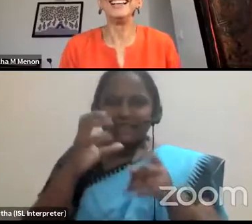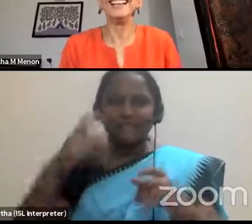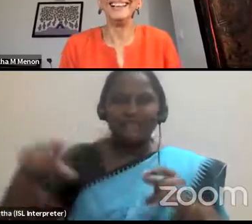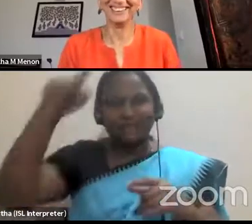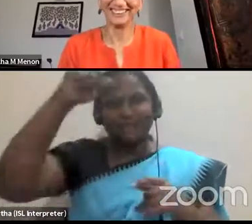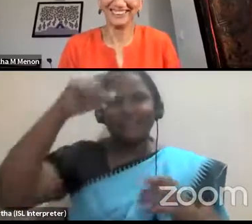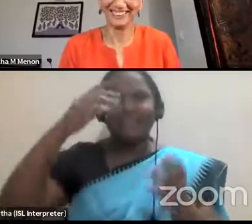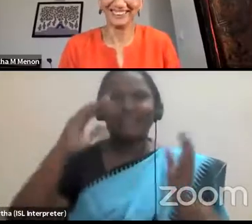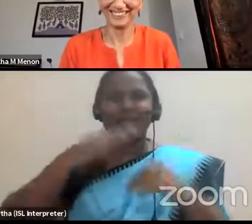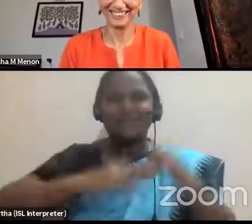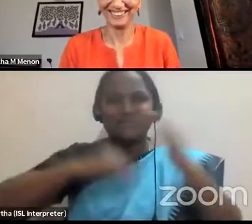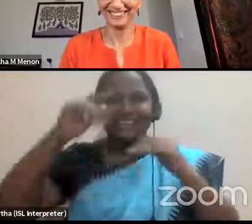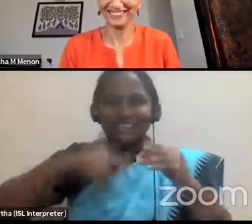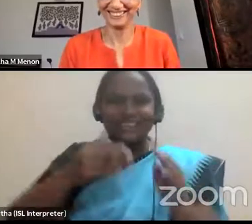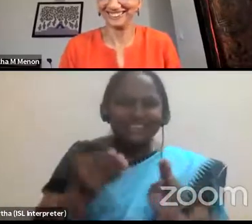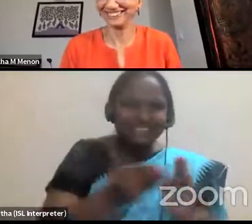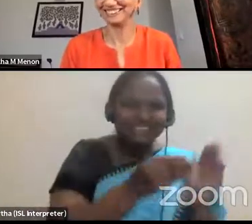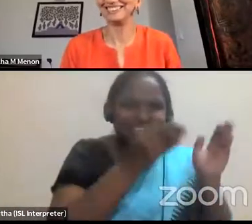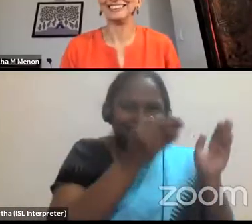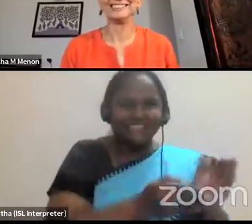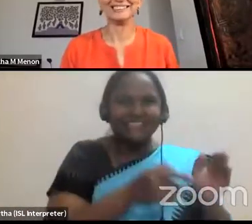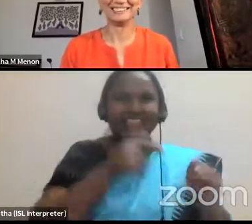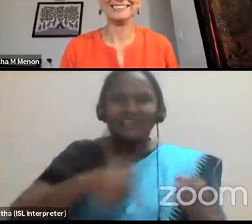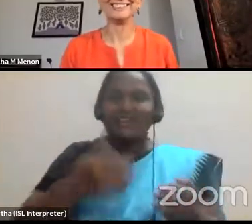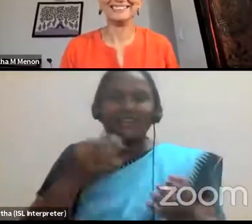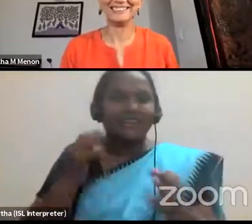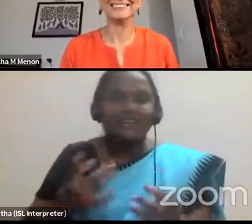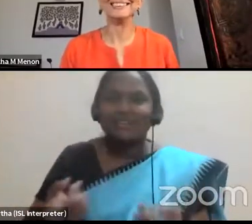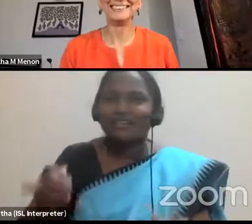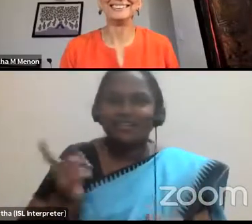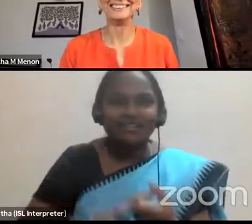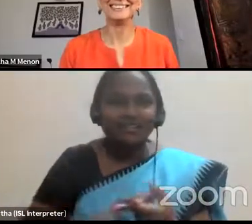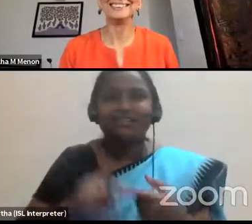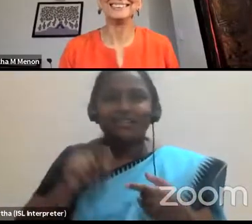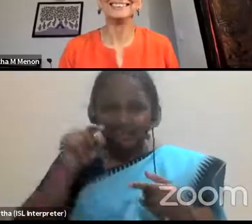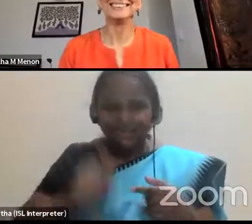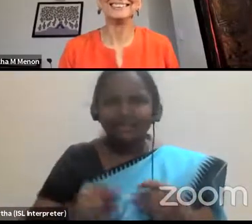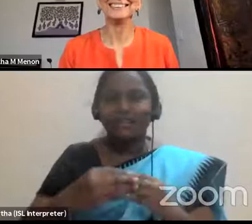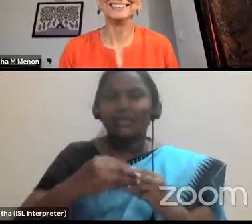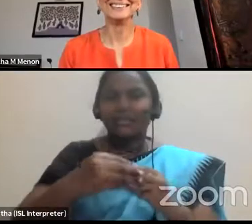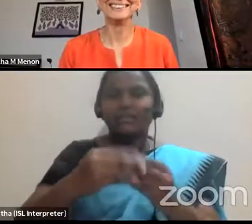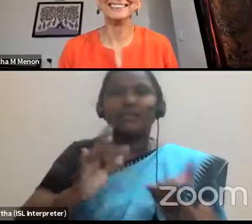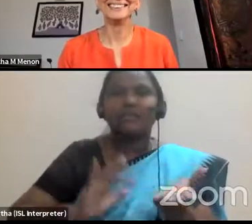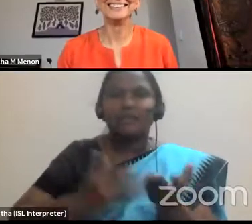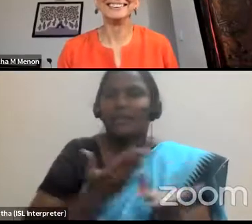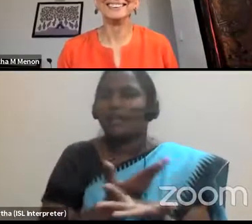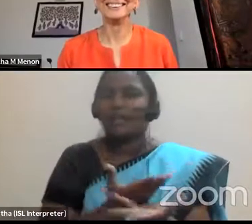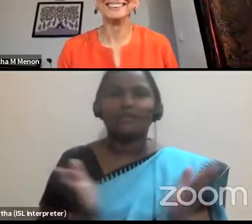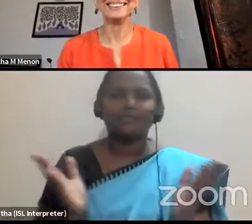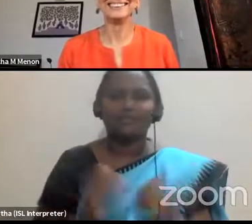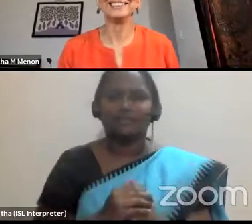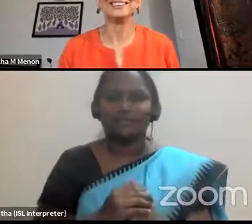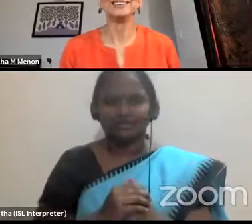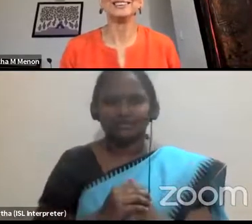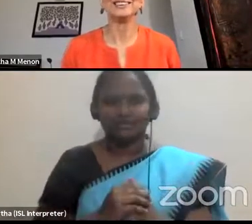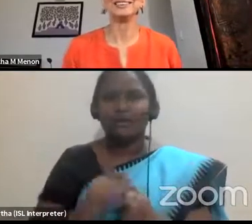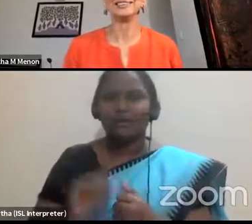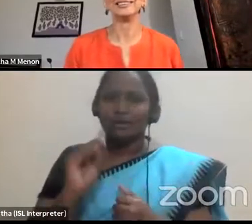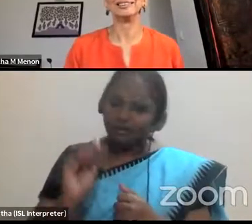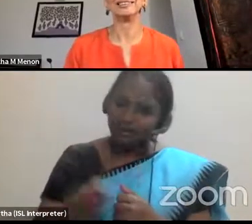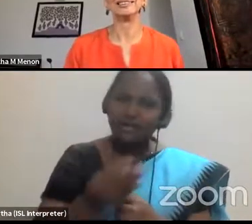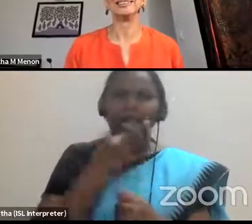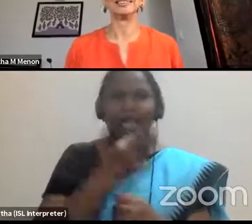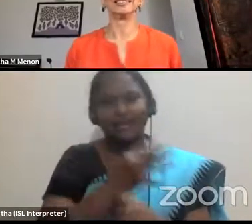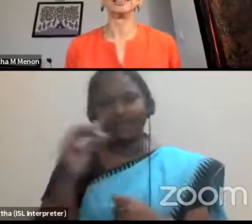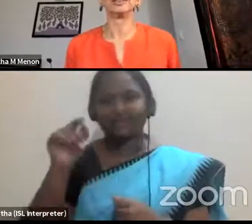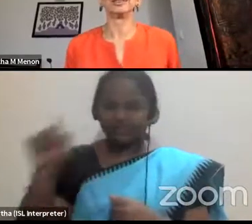office. And that's really what's happened, and it's technology that is leading everything today. So it's better asked to him,